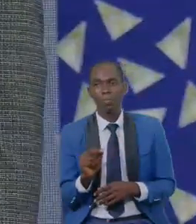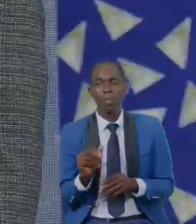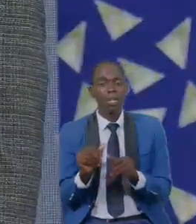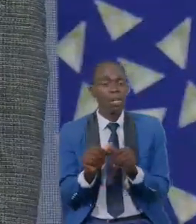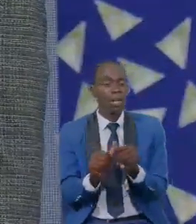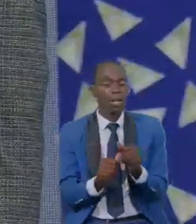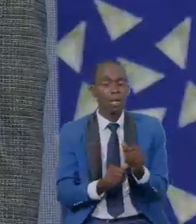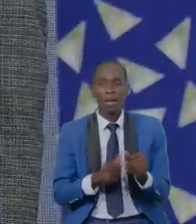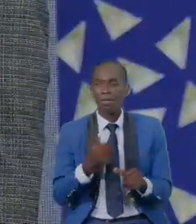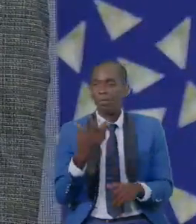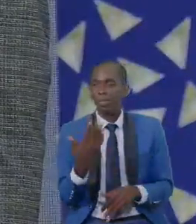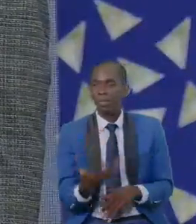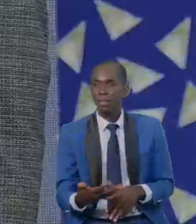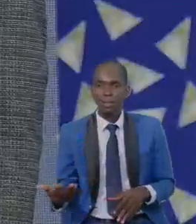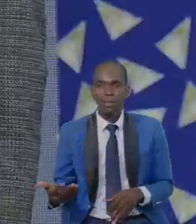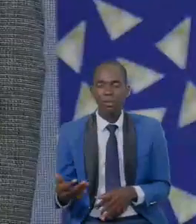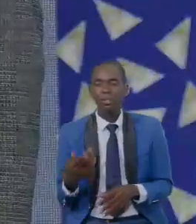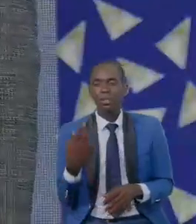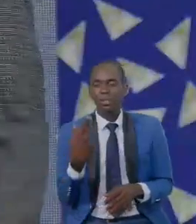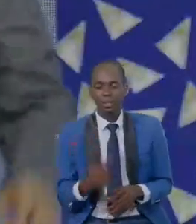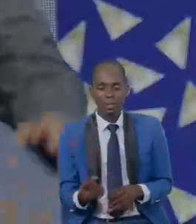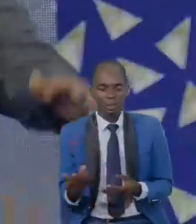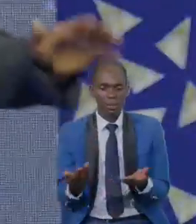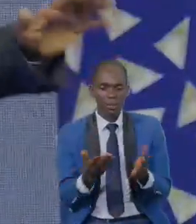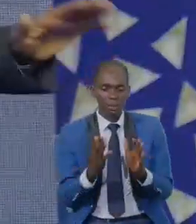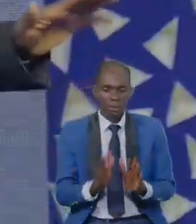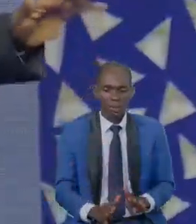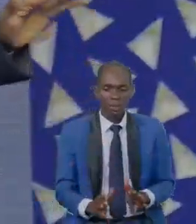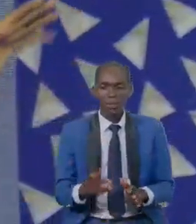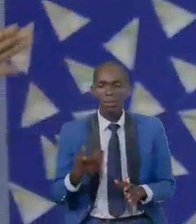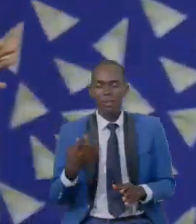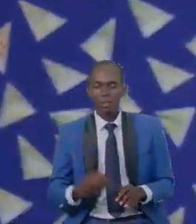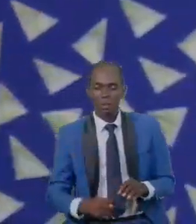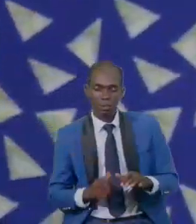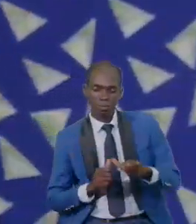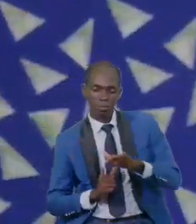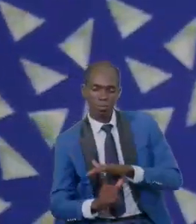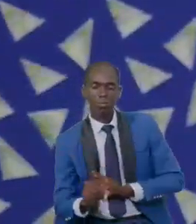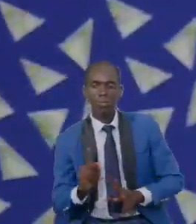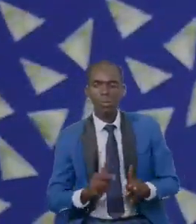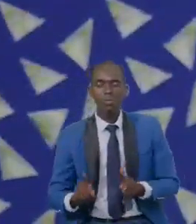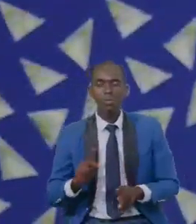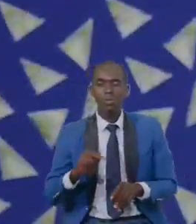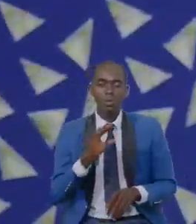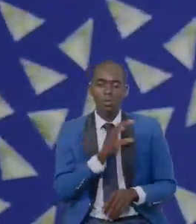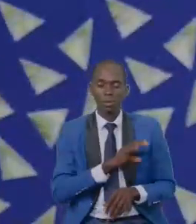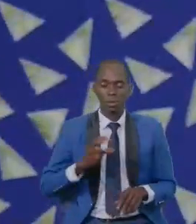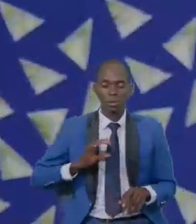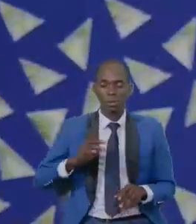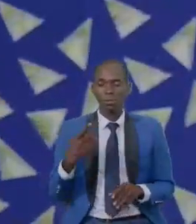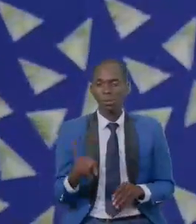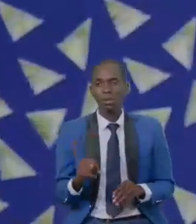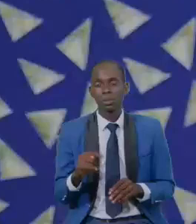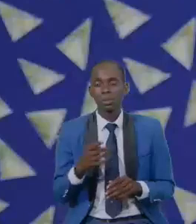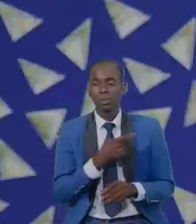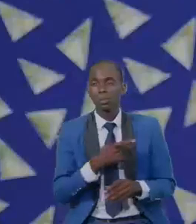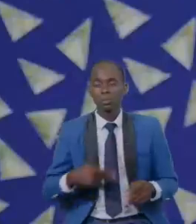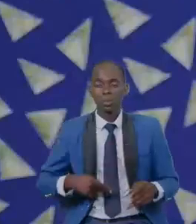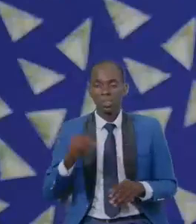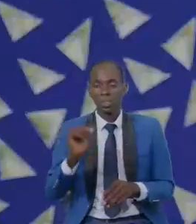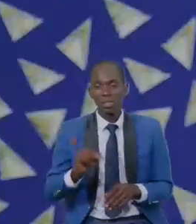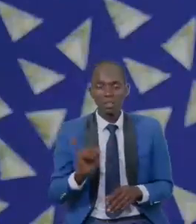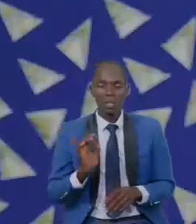Everything the subjects, the citizens of the kingdom, everything they need, our prince has, and